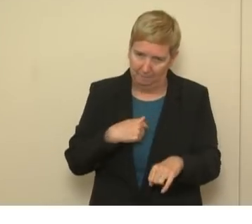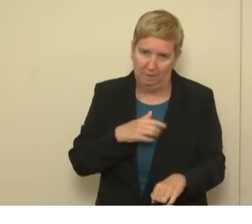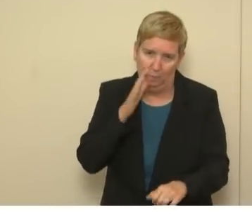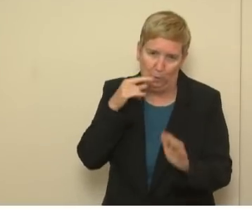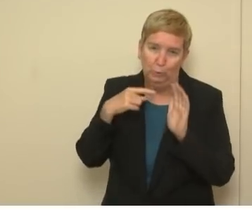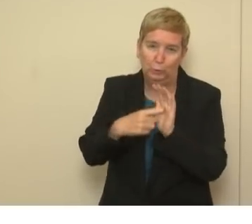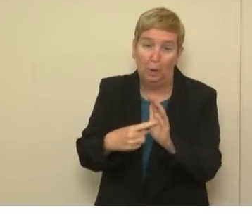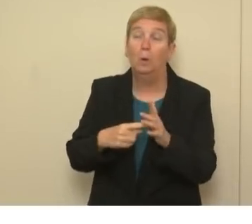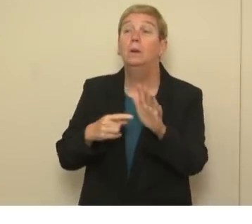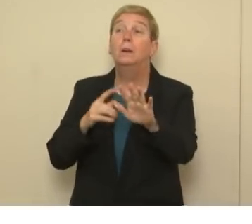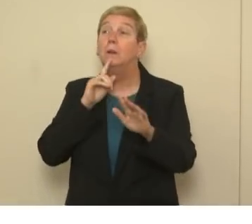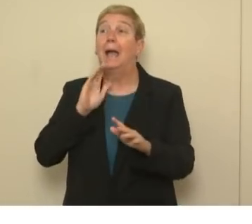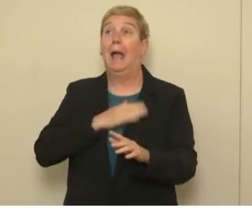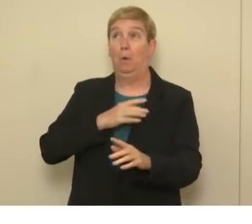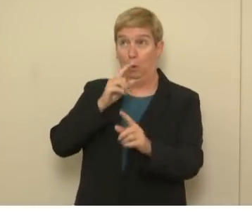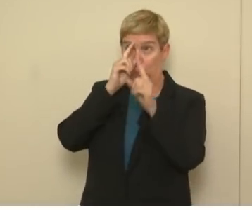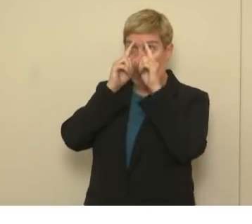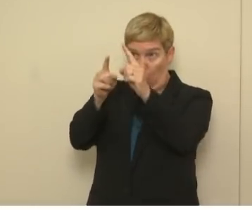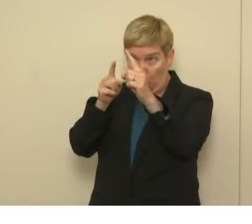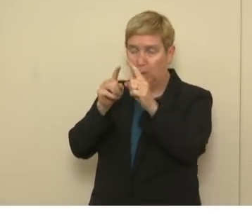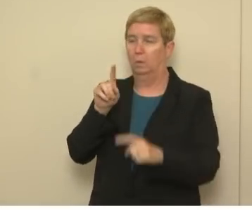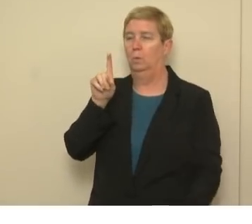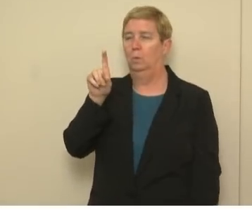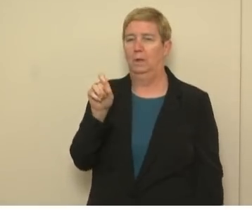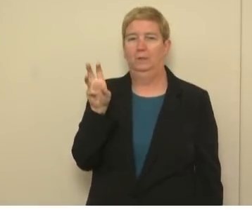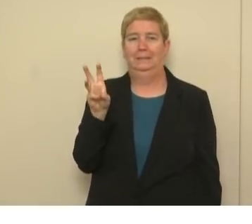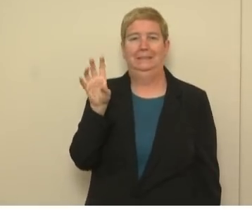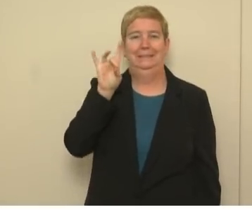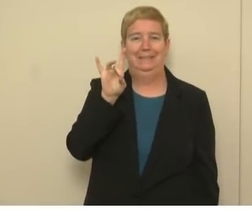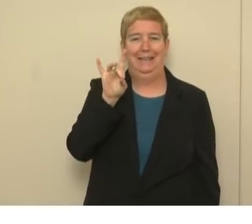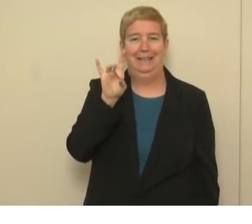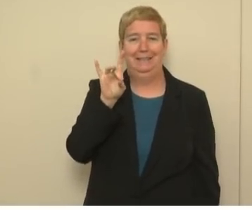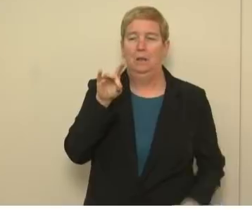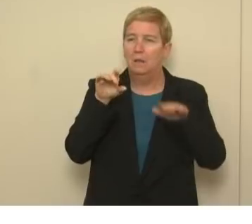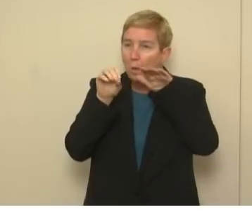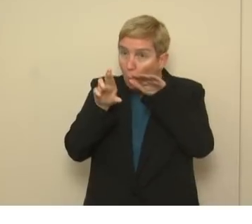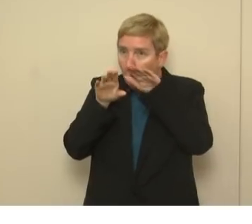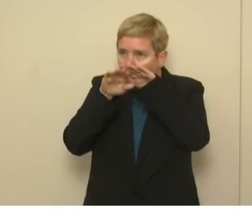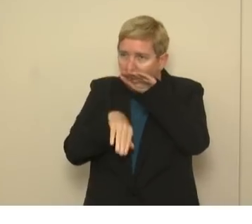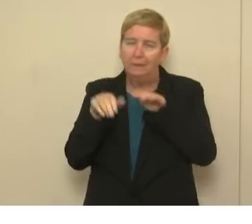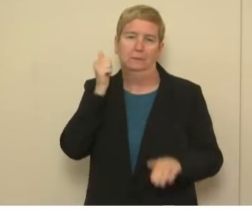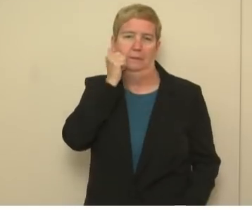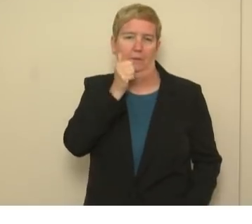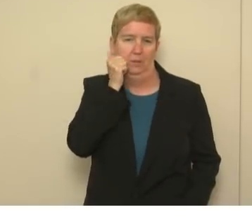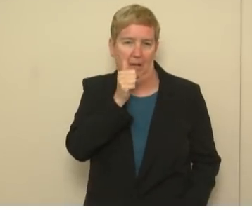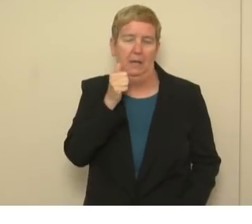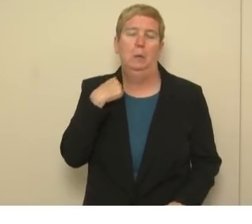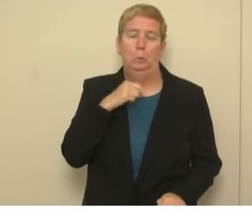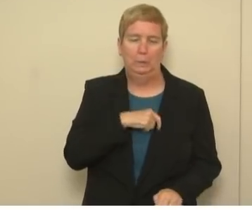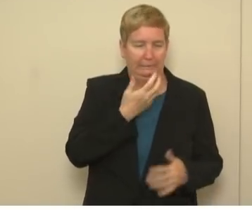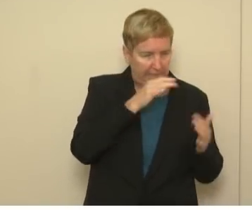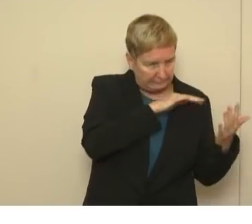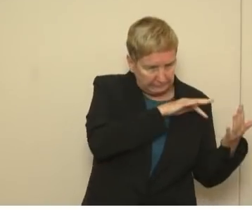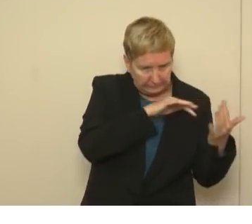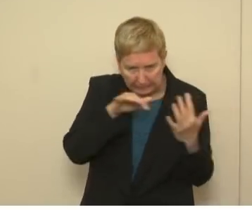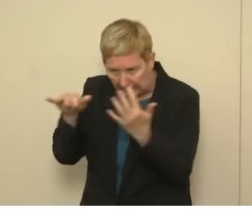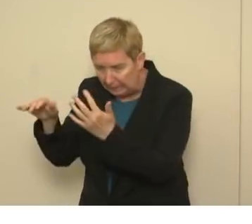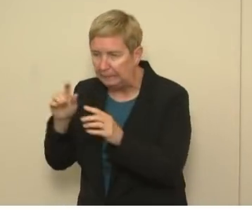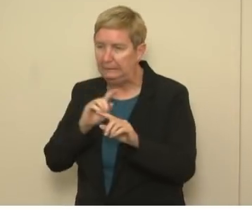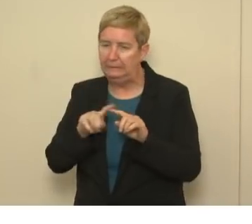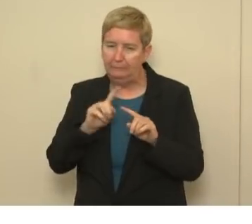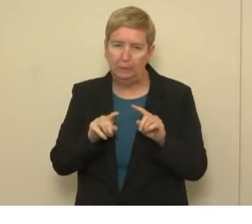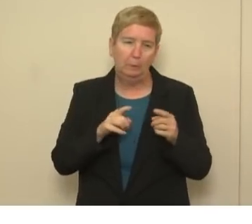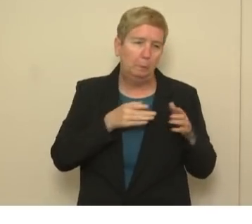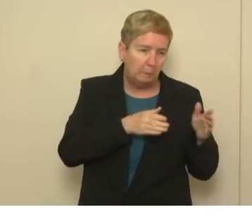get to 168 cases or less per day. We've looked at a lot of different methodologies, lots of